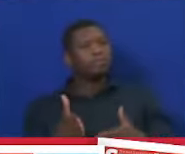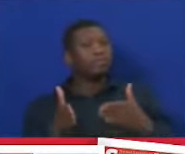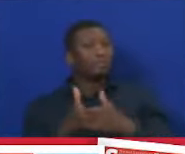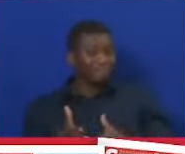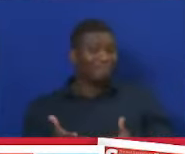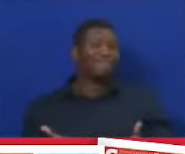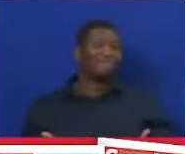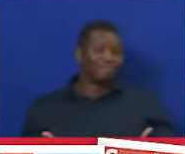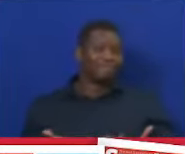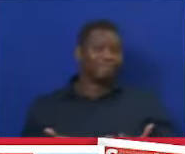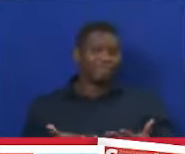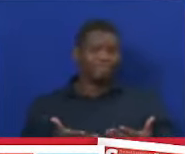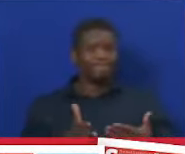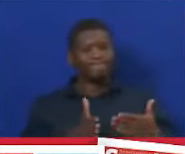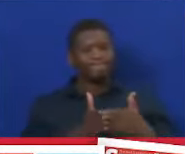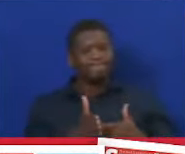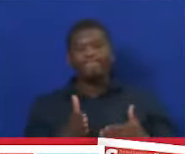the SAPS,